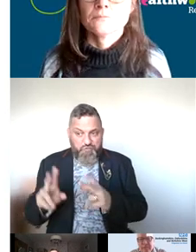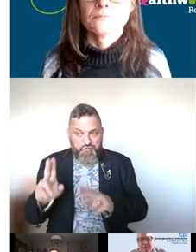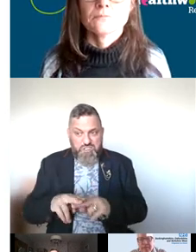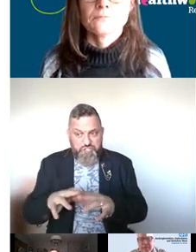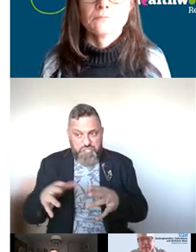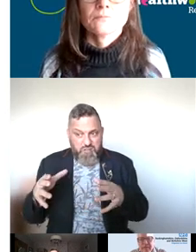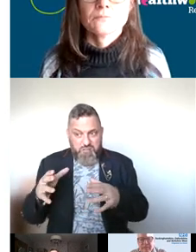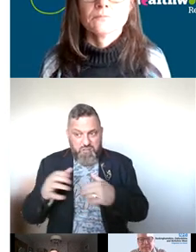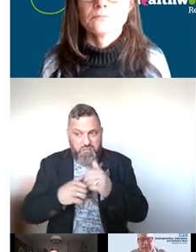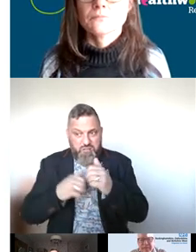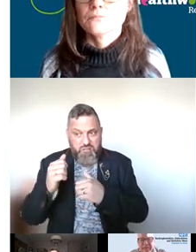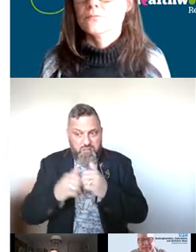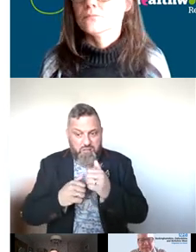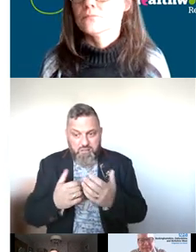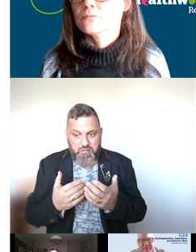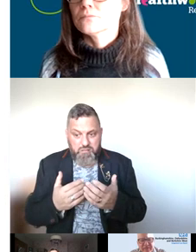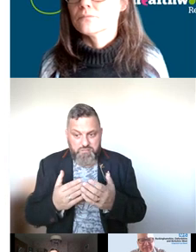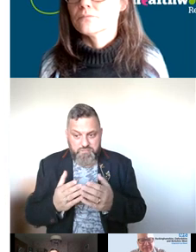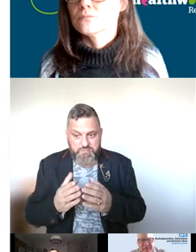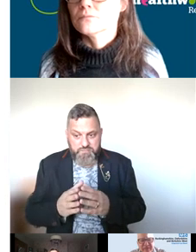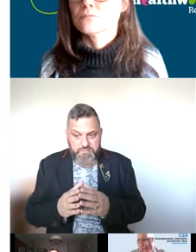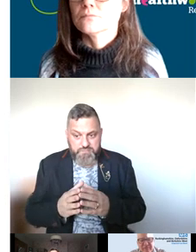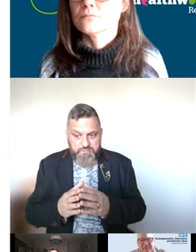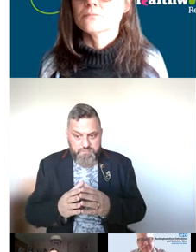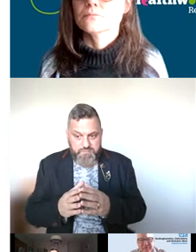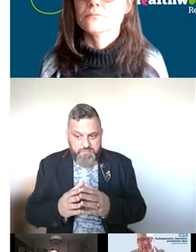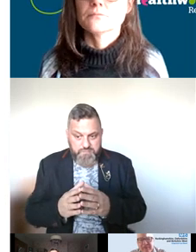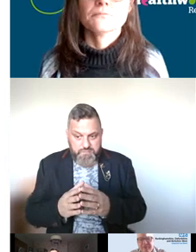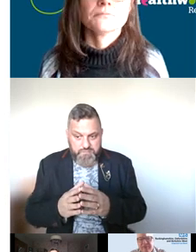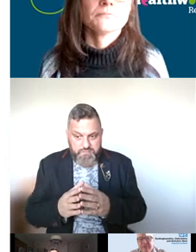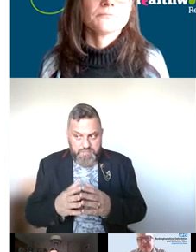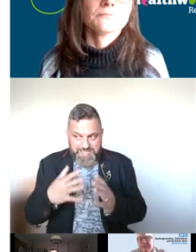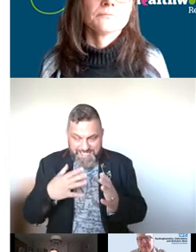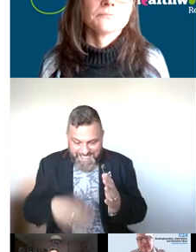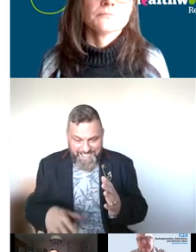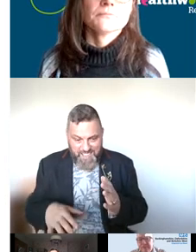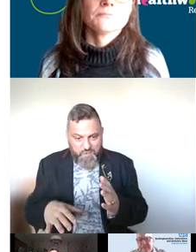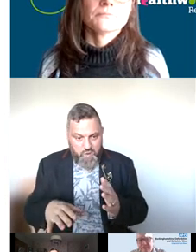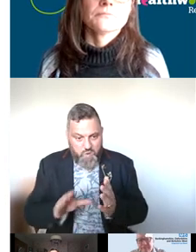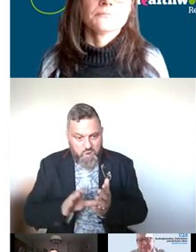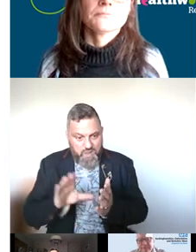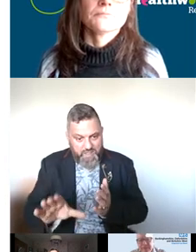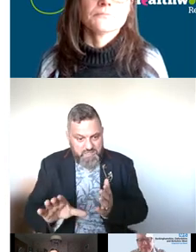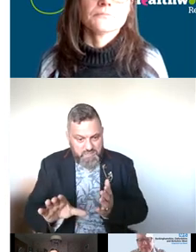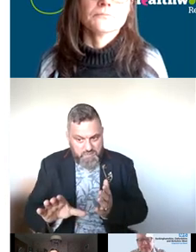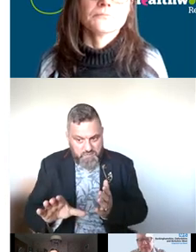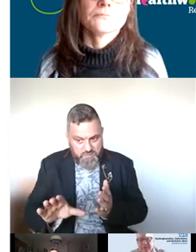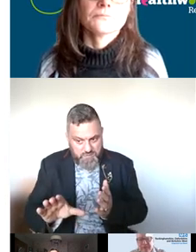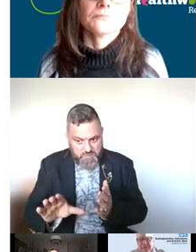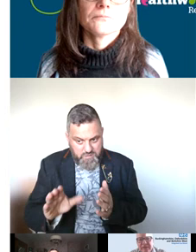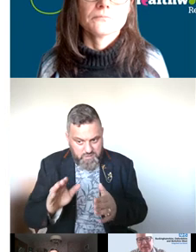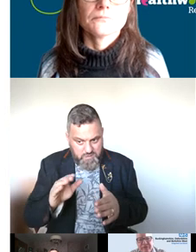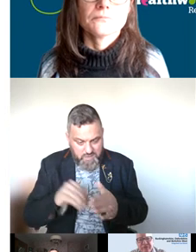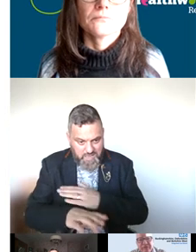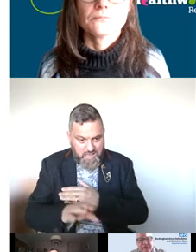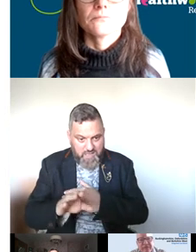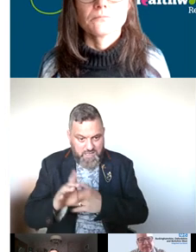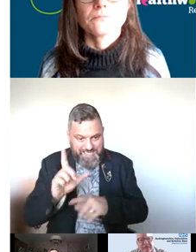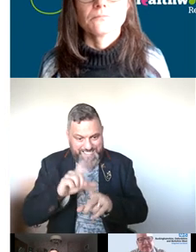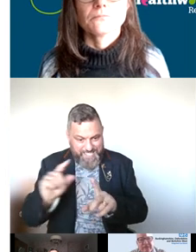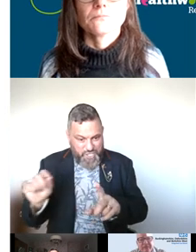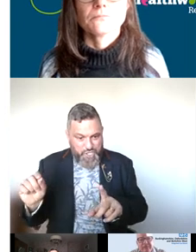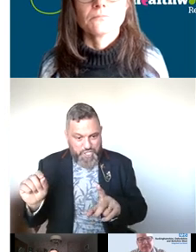I think there's a need for investment in digital technology